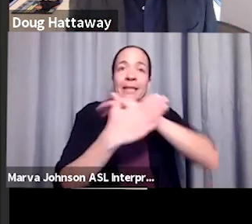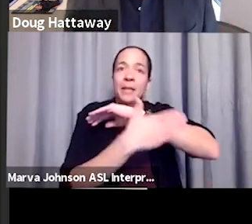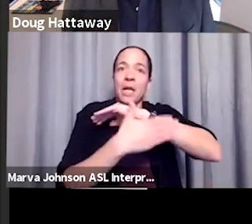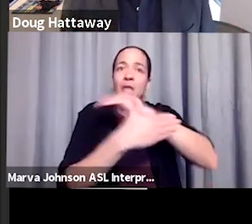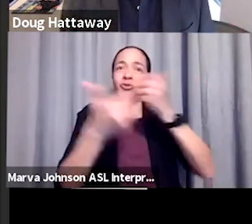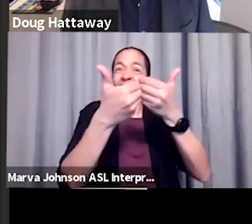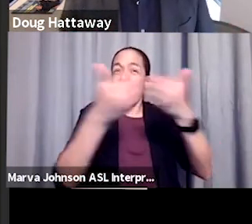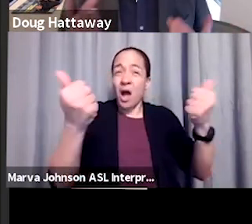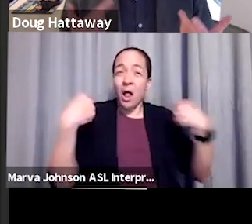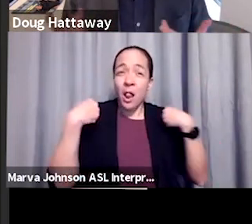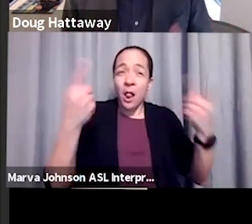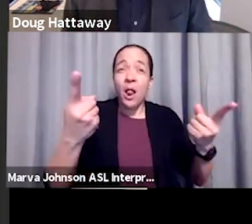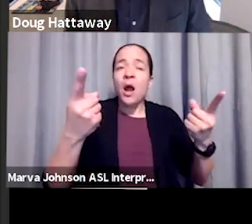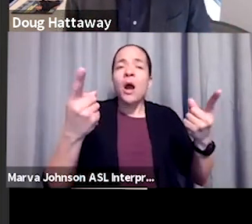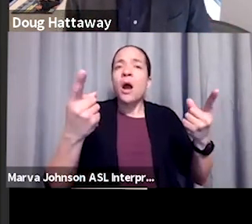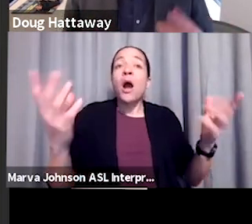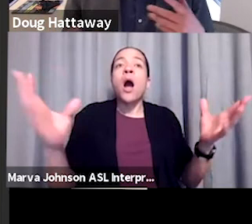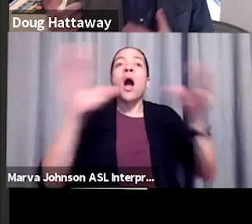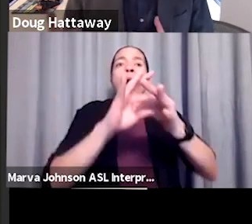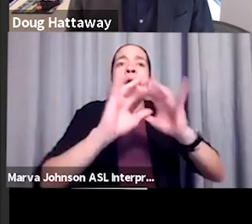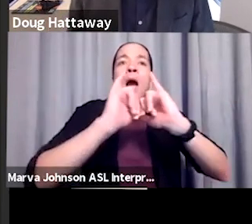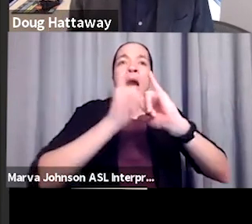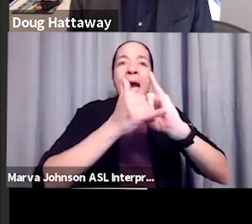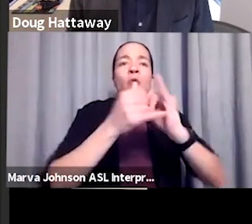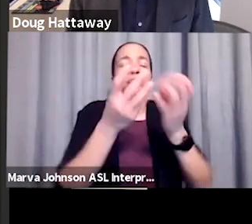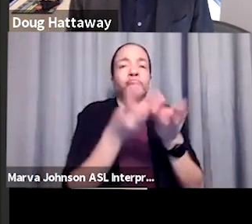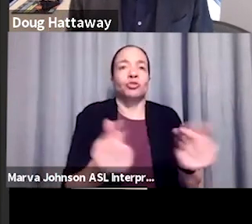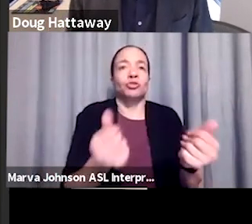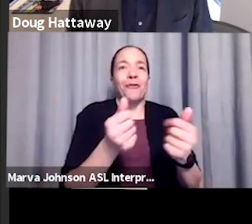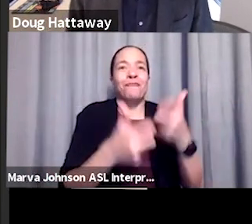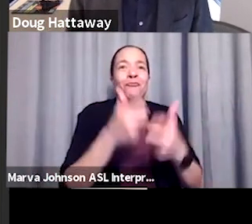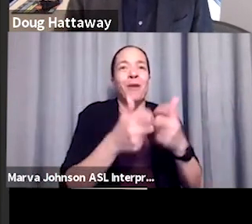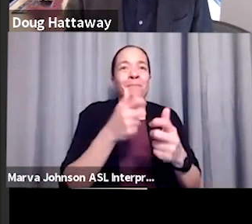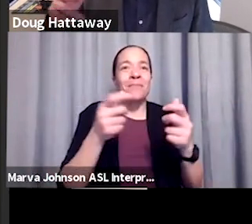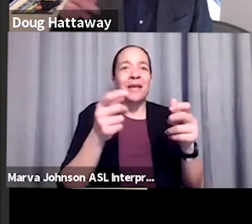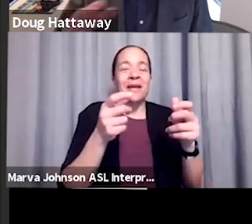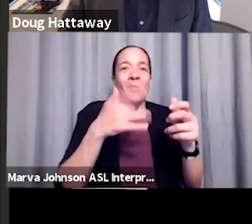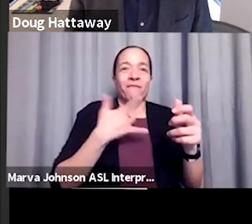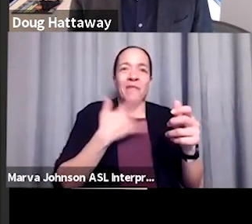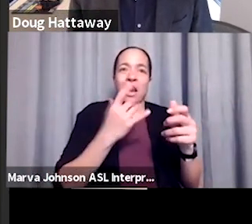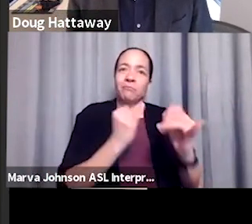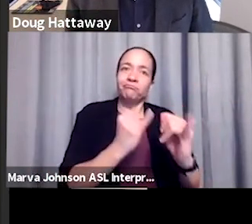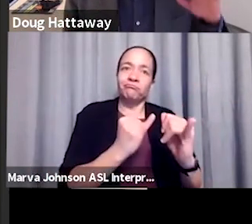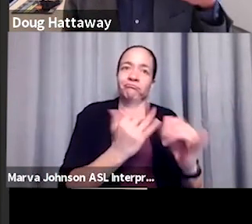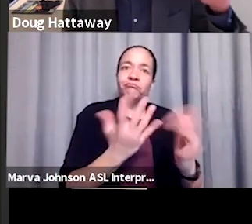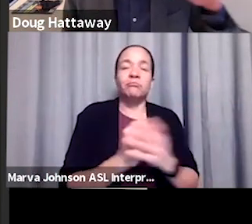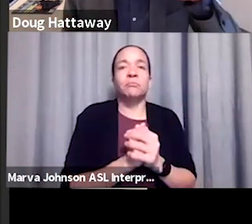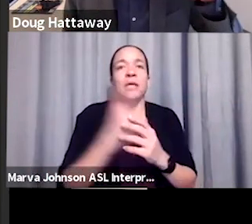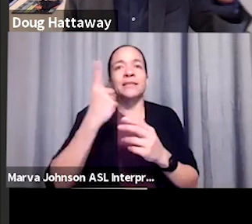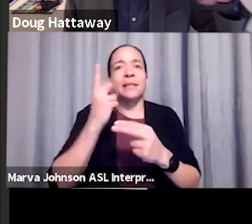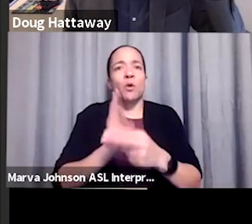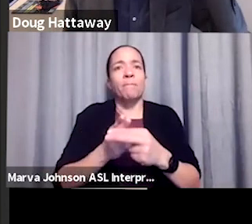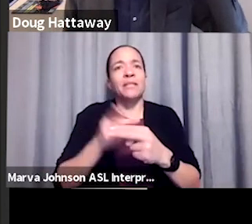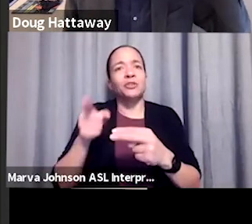here. That's how I think of it. And as somebody else spoke to or mentioned earlier in a comment,